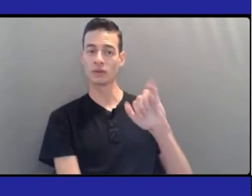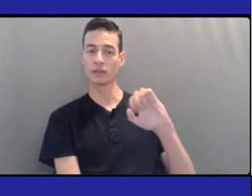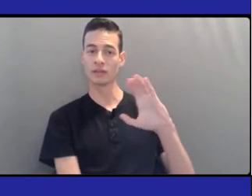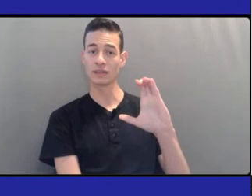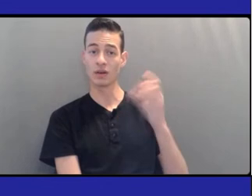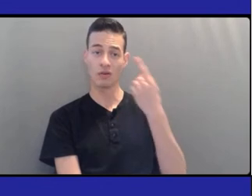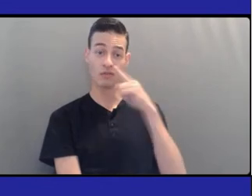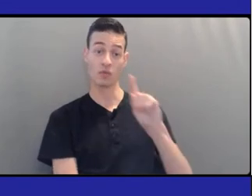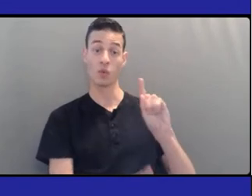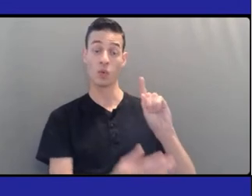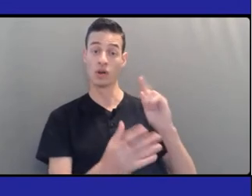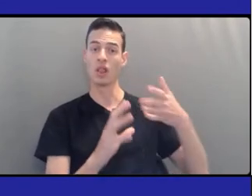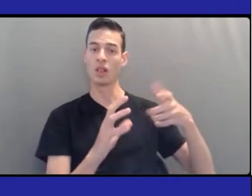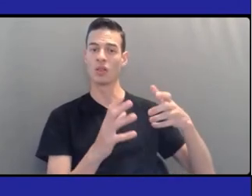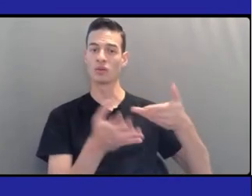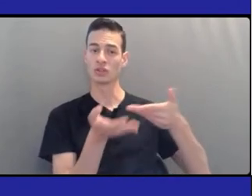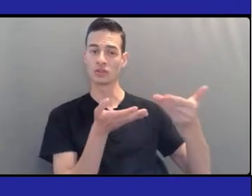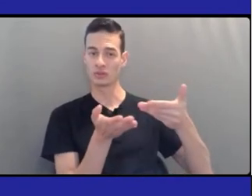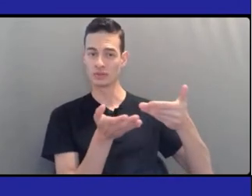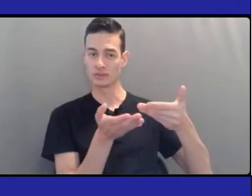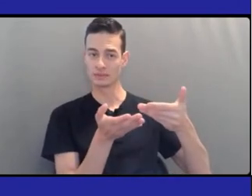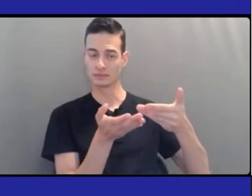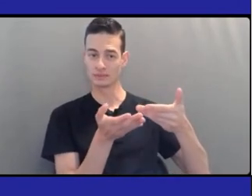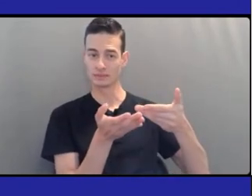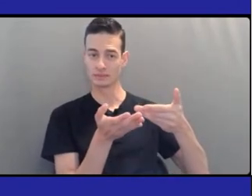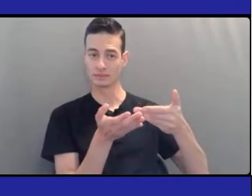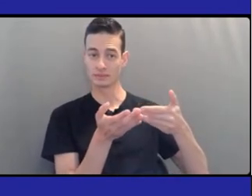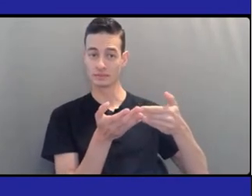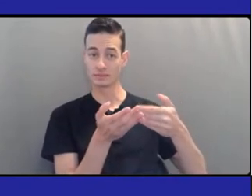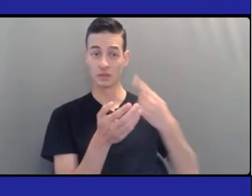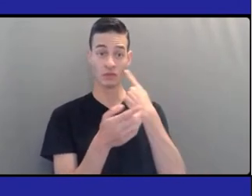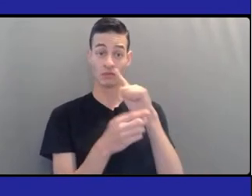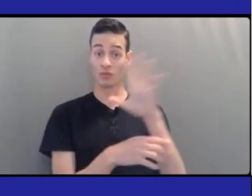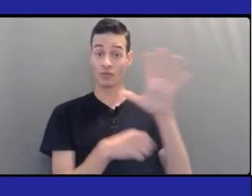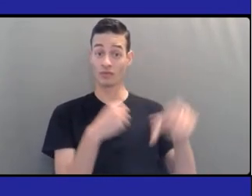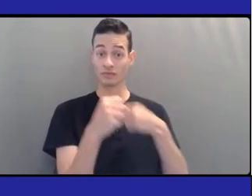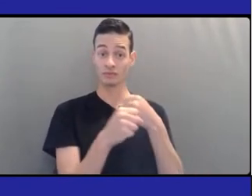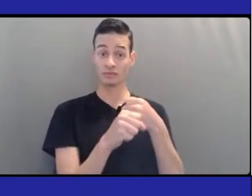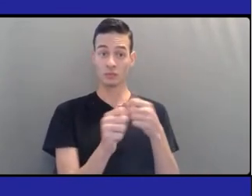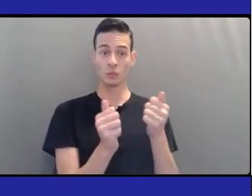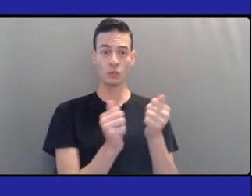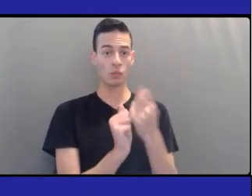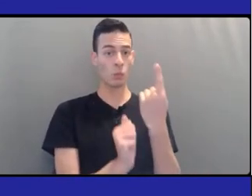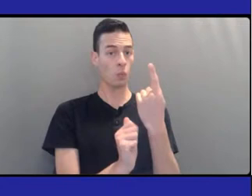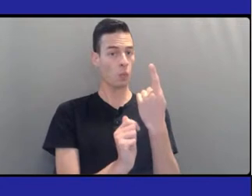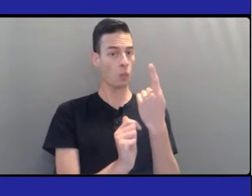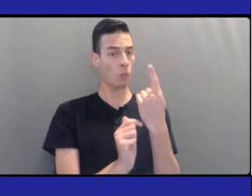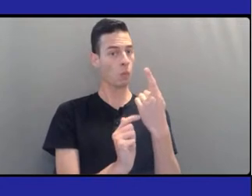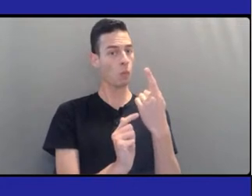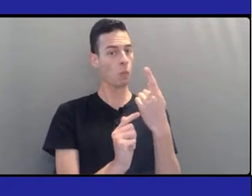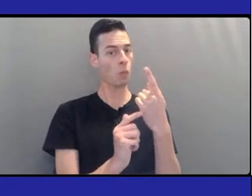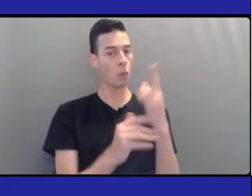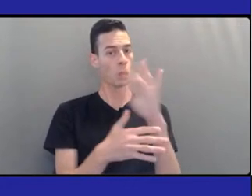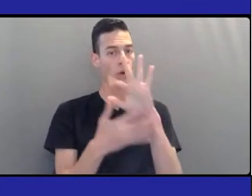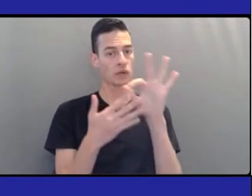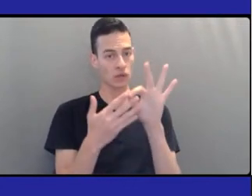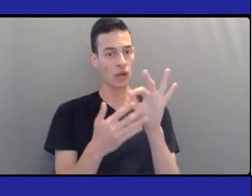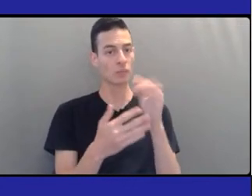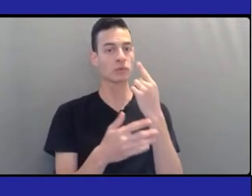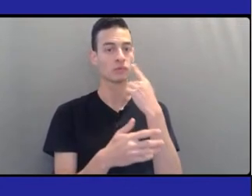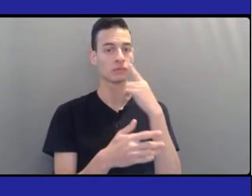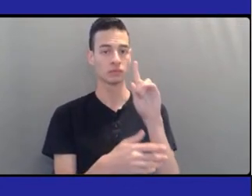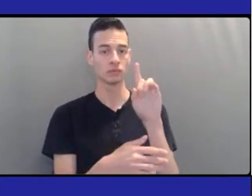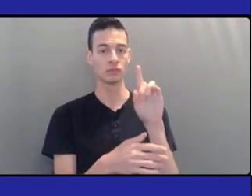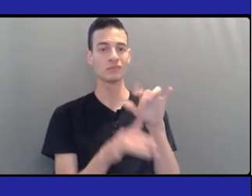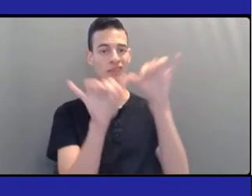distribution services for an initial term of 5 years with one-year option solely exercisable by the system